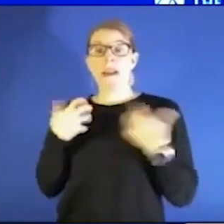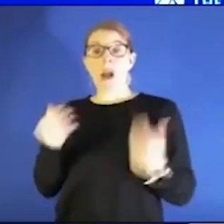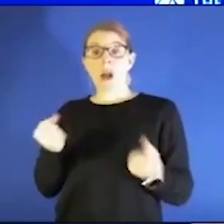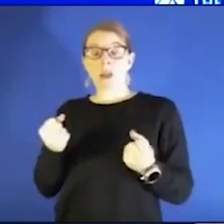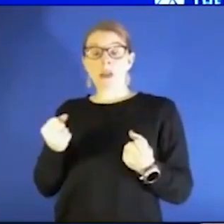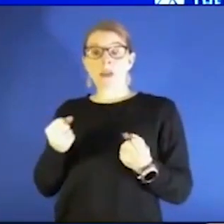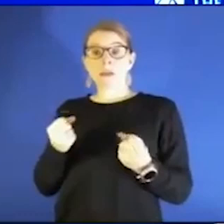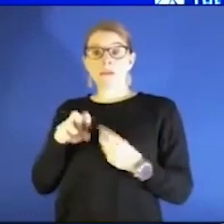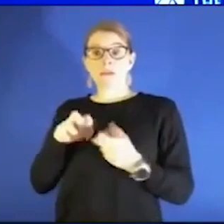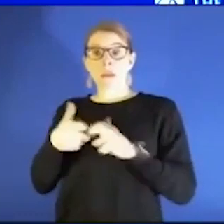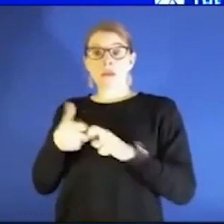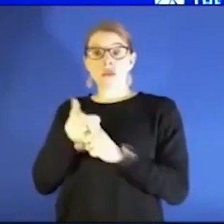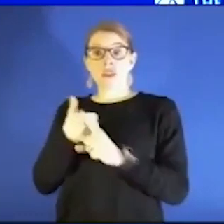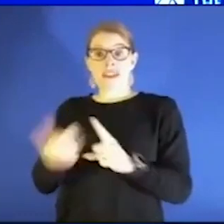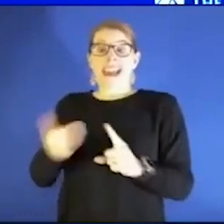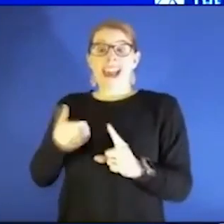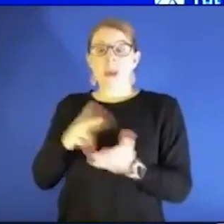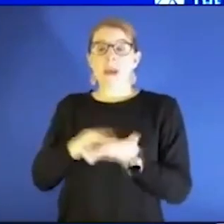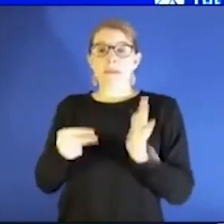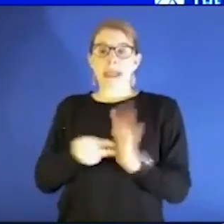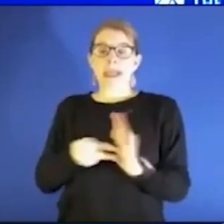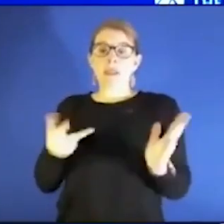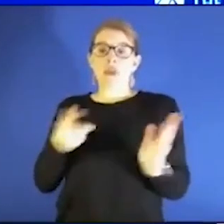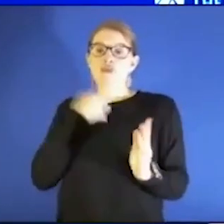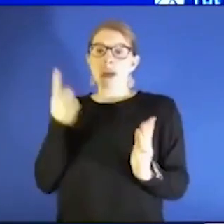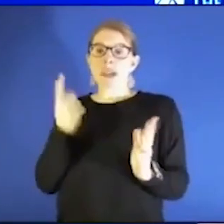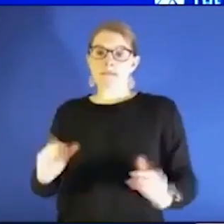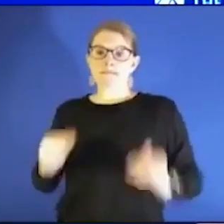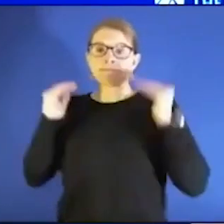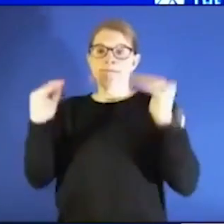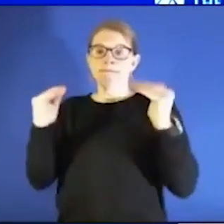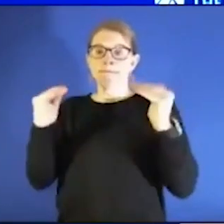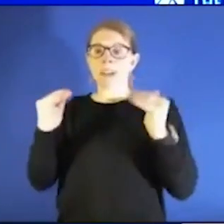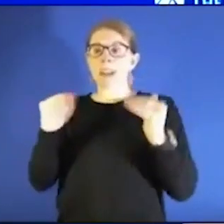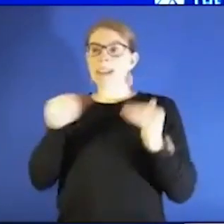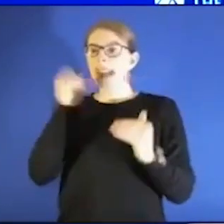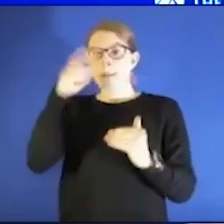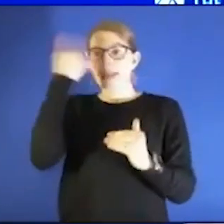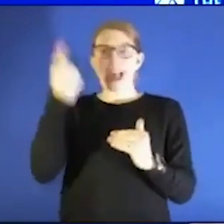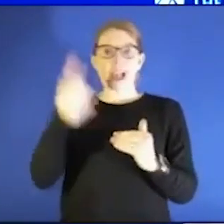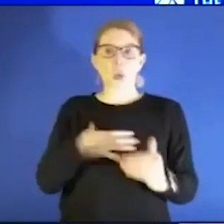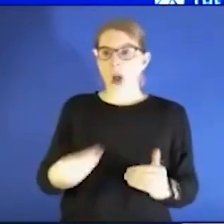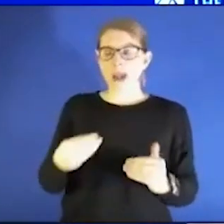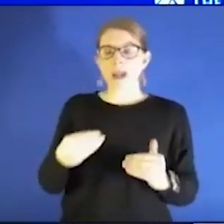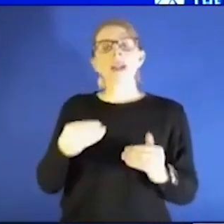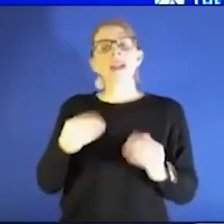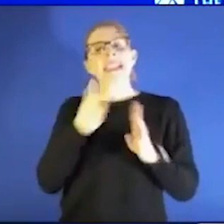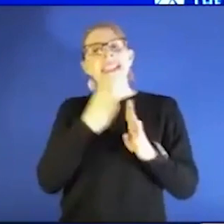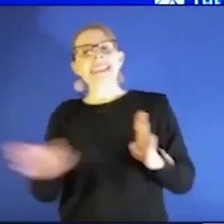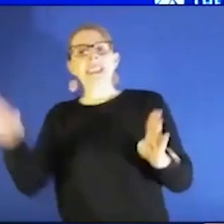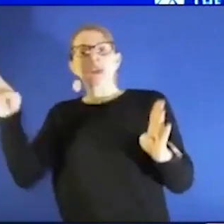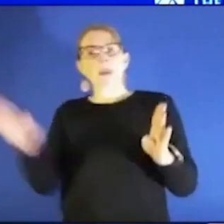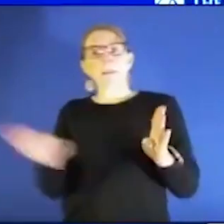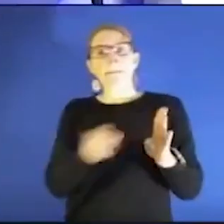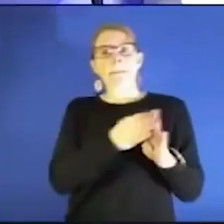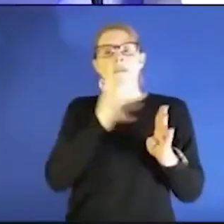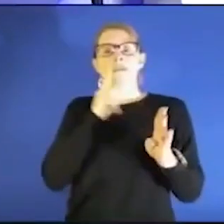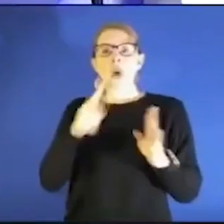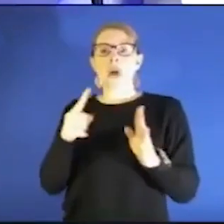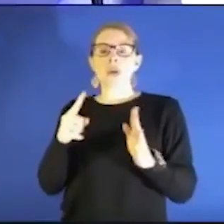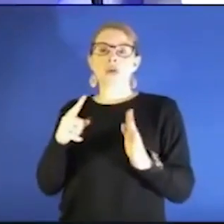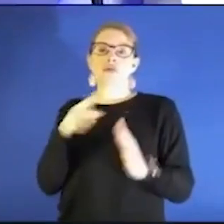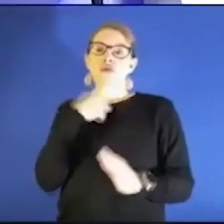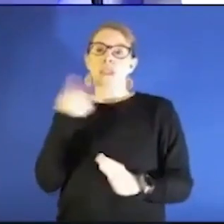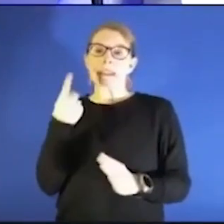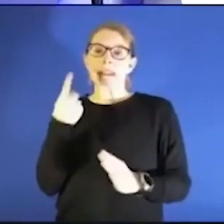you at greater risk as well. So it's not an all or nothing, it's not a black and white. There is a continuum of that risk. And just to add